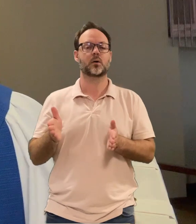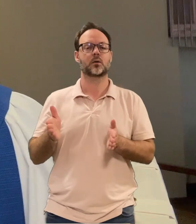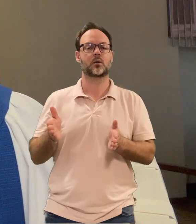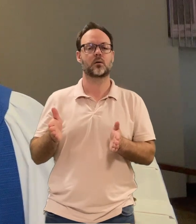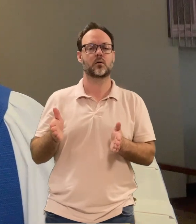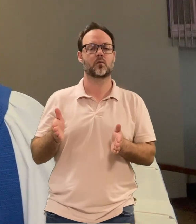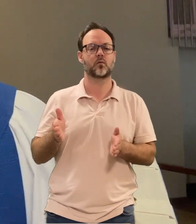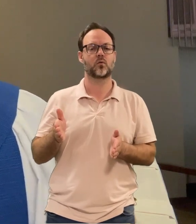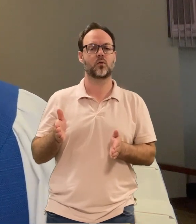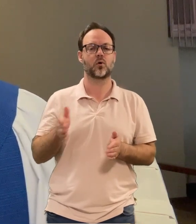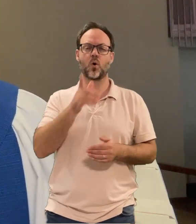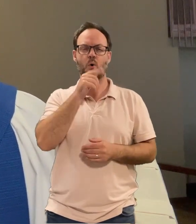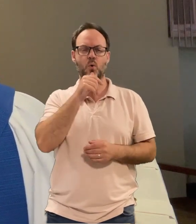anticipation,